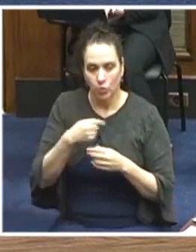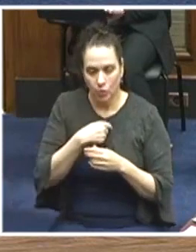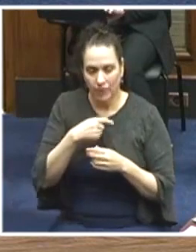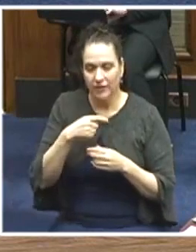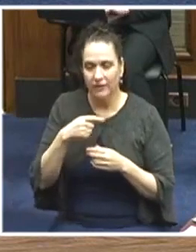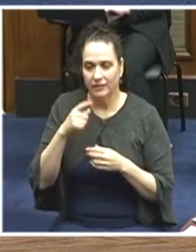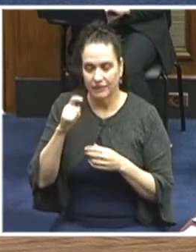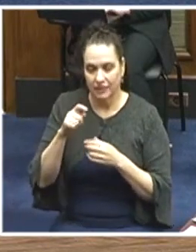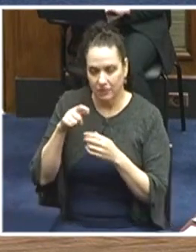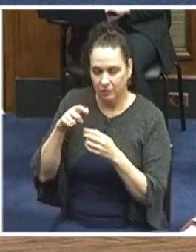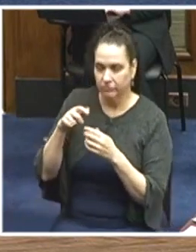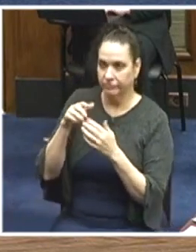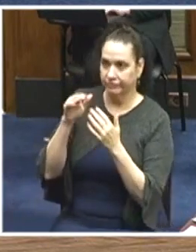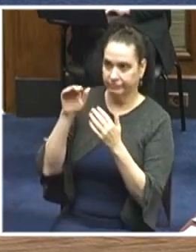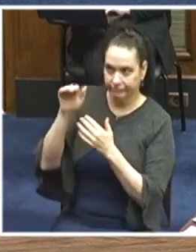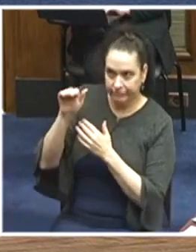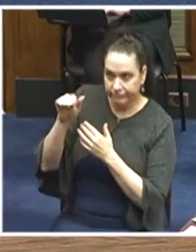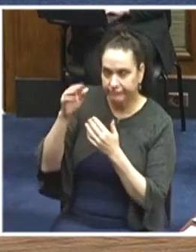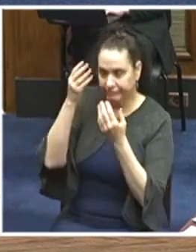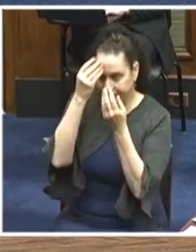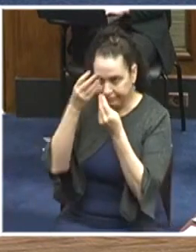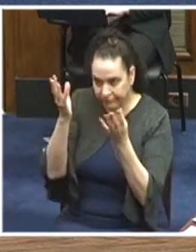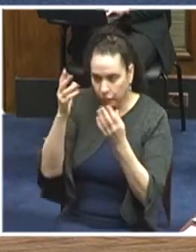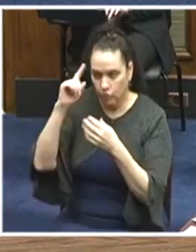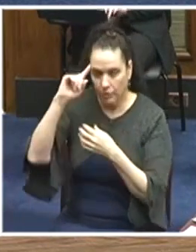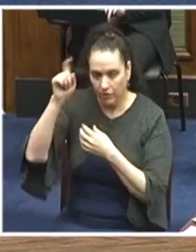the government, to all of you.